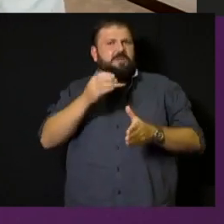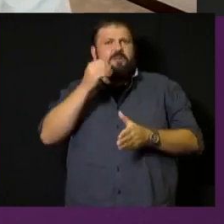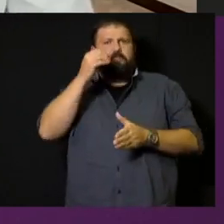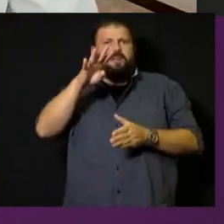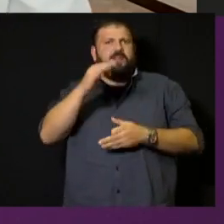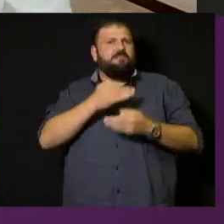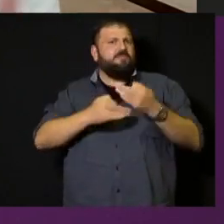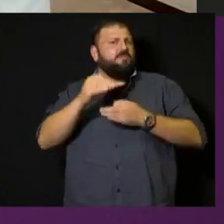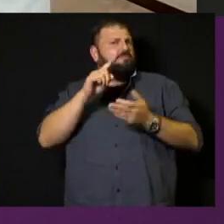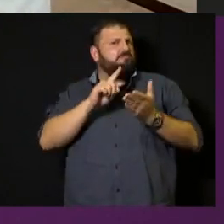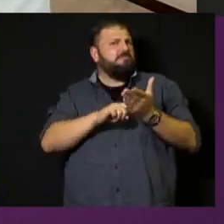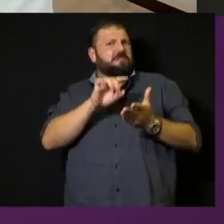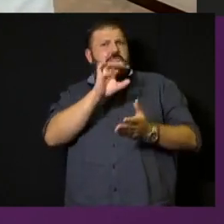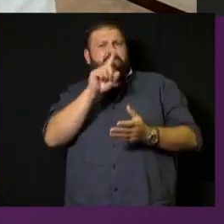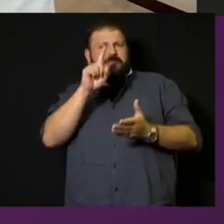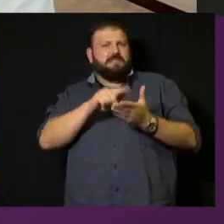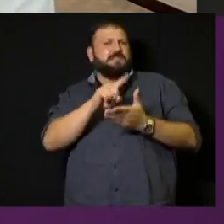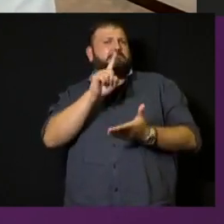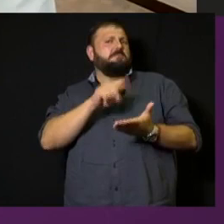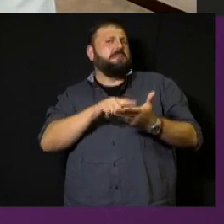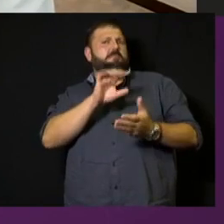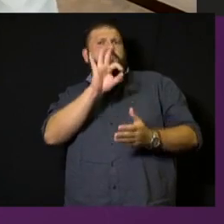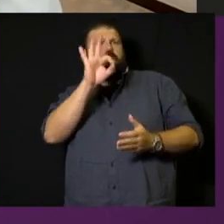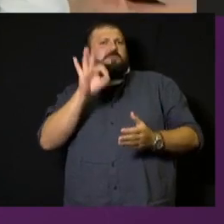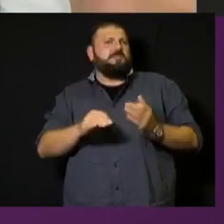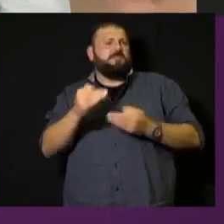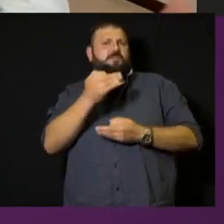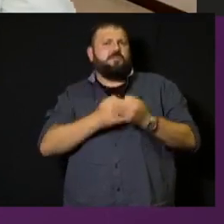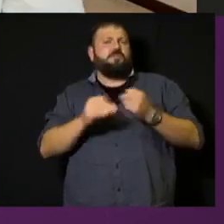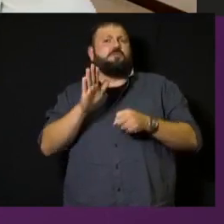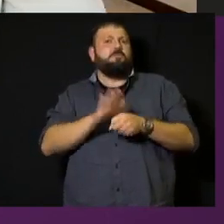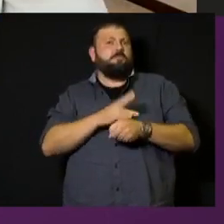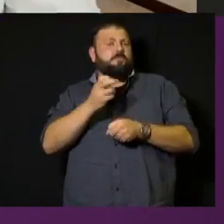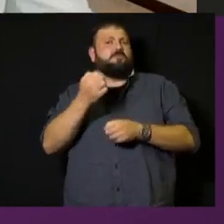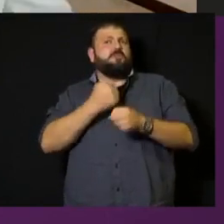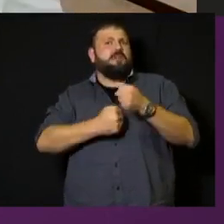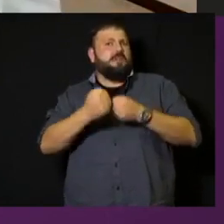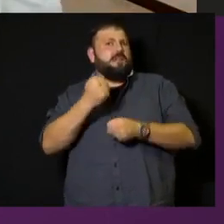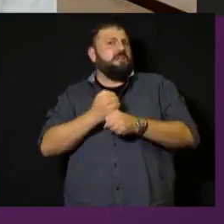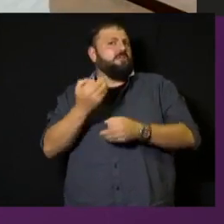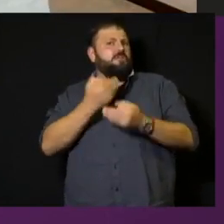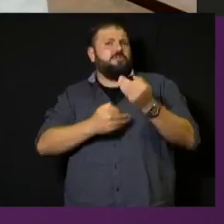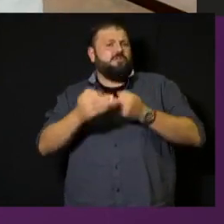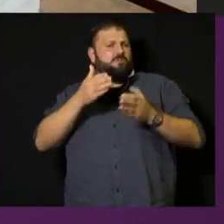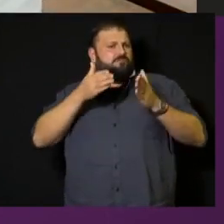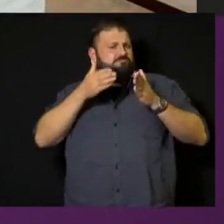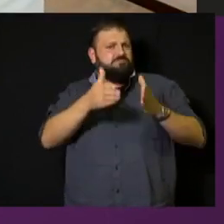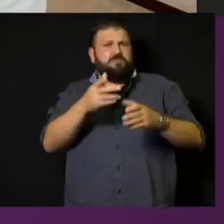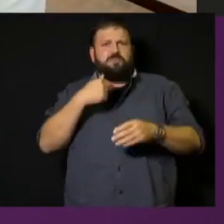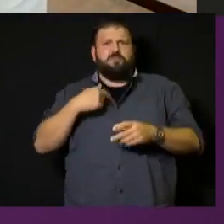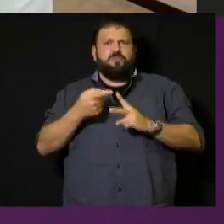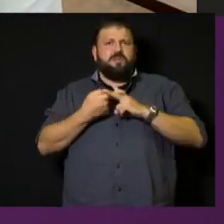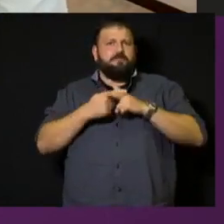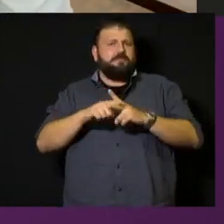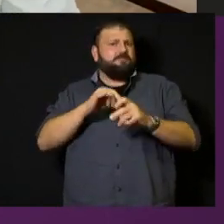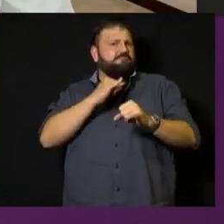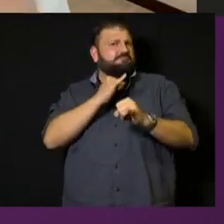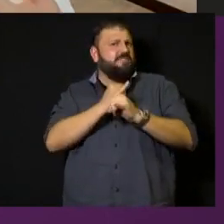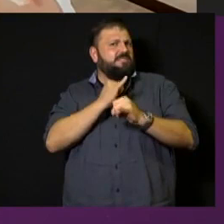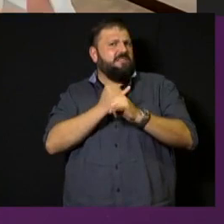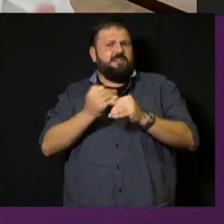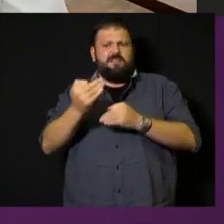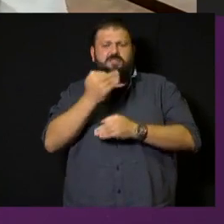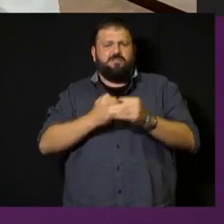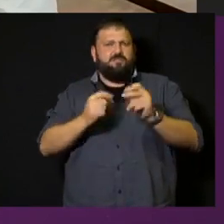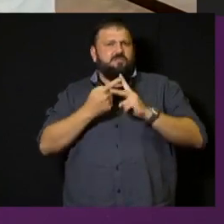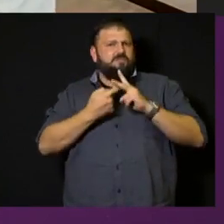What happened? I've been doing physical things. Last year, everything was digital. That's